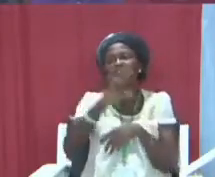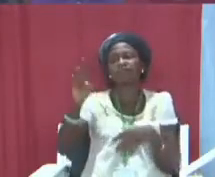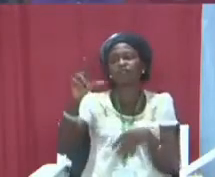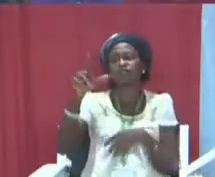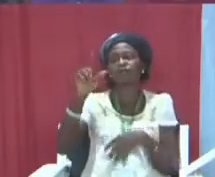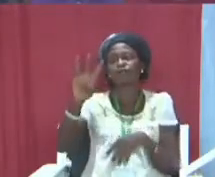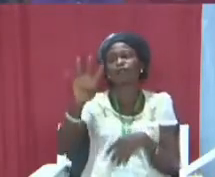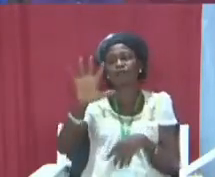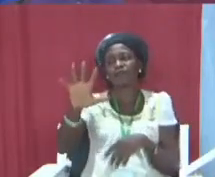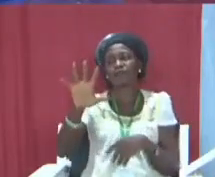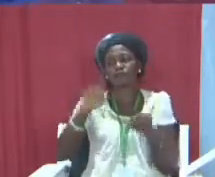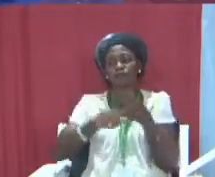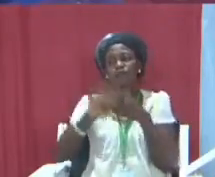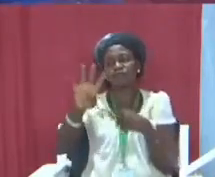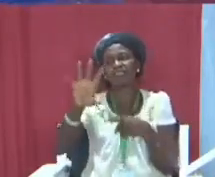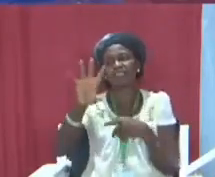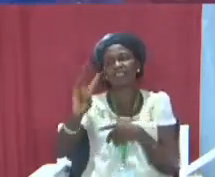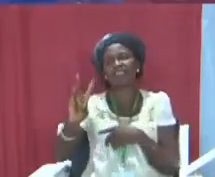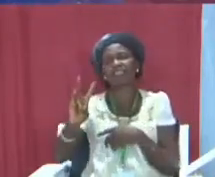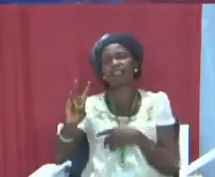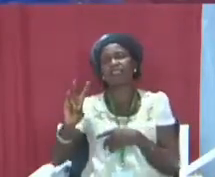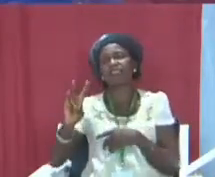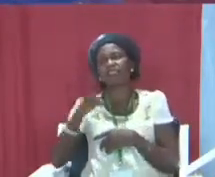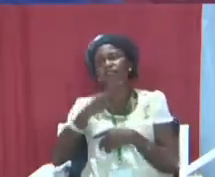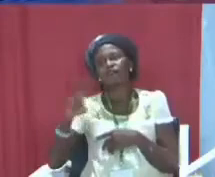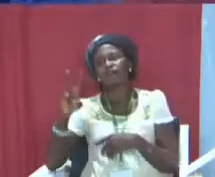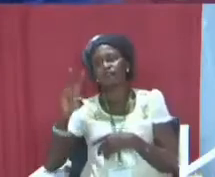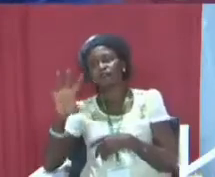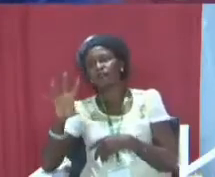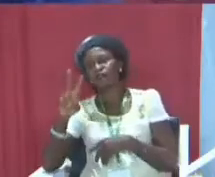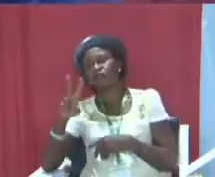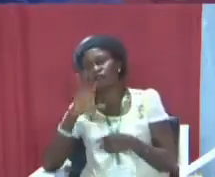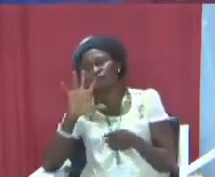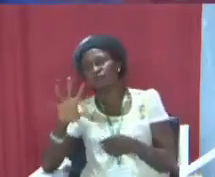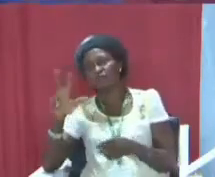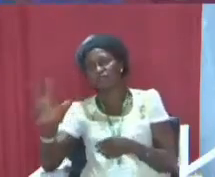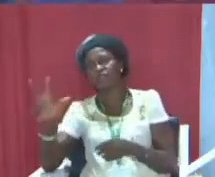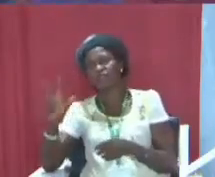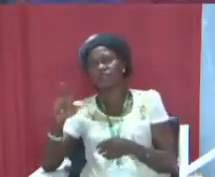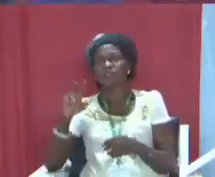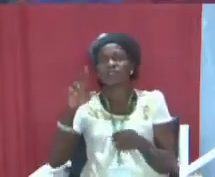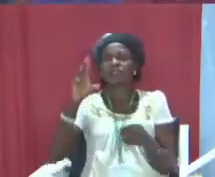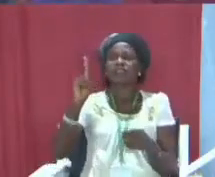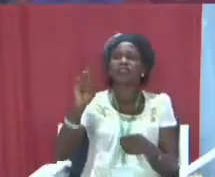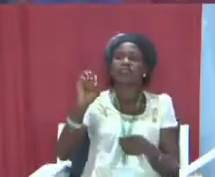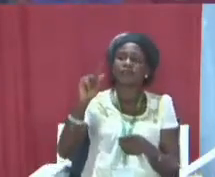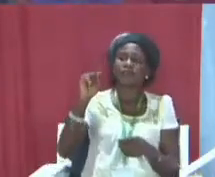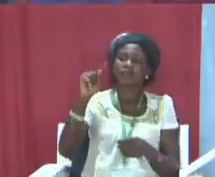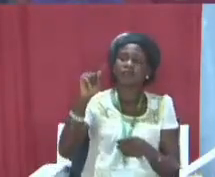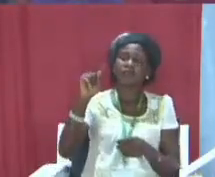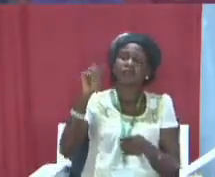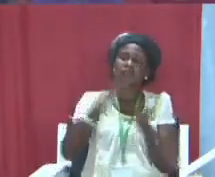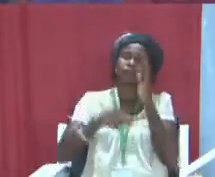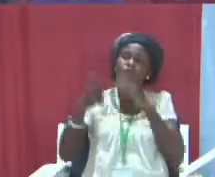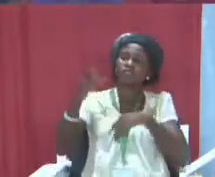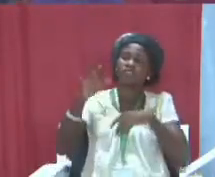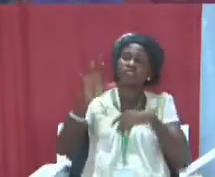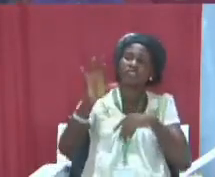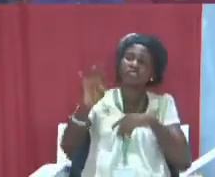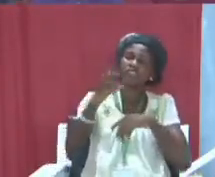to 49, verse 52 and 53. Deuteronomy 28, verse 45 to